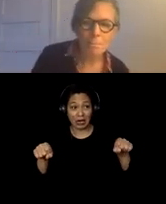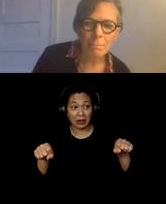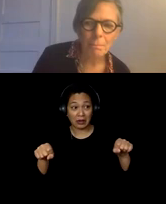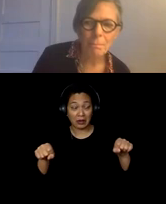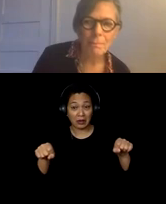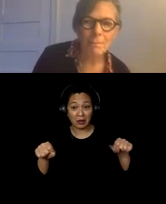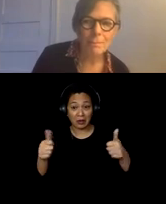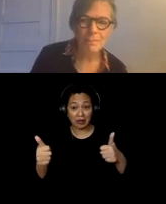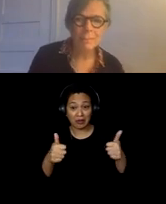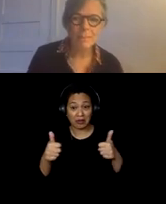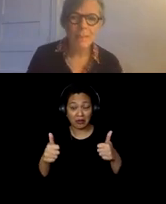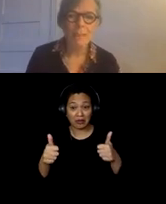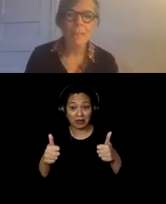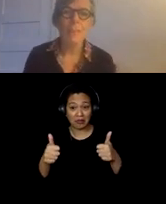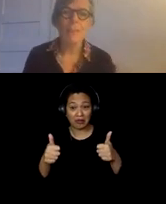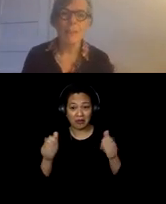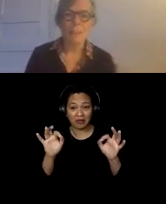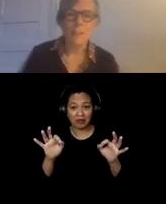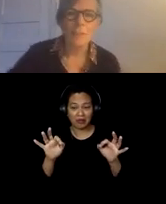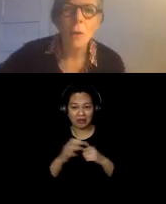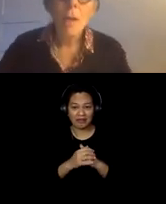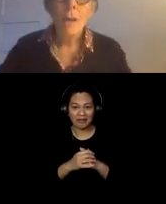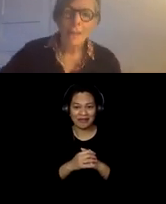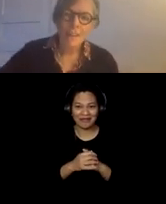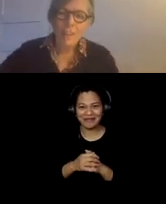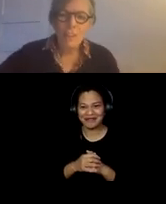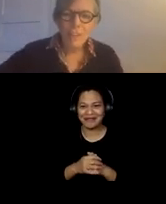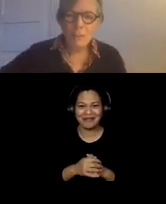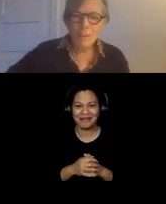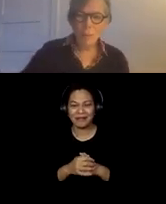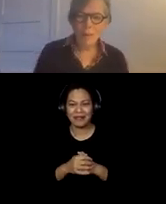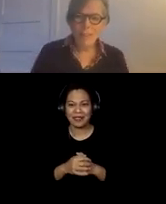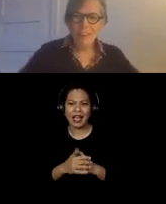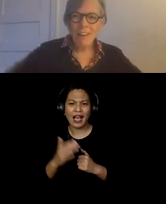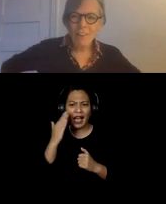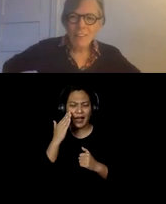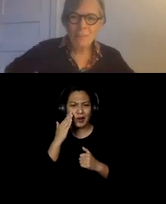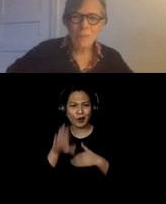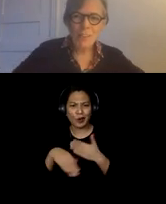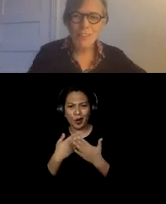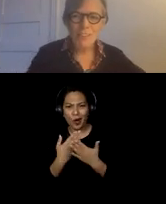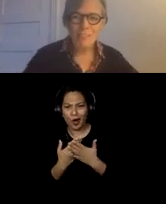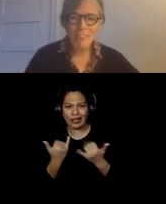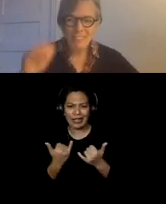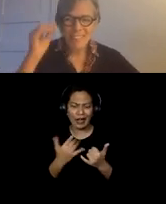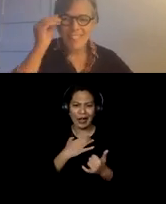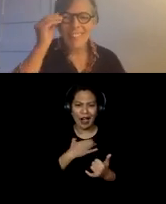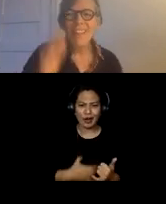Anybody? Yep. Yeah, okay, great, thank you. All right, I know that everybody's probably getting hungry. It's almost